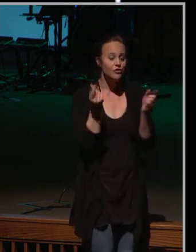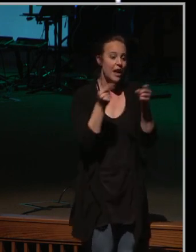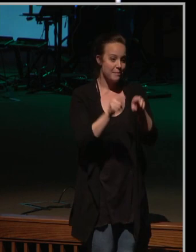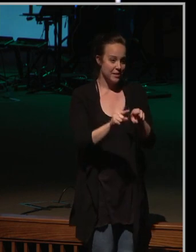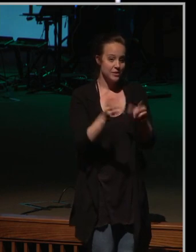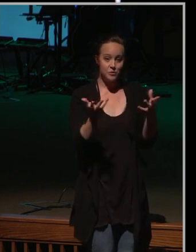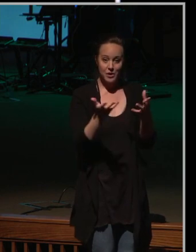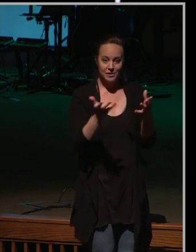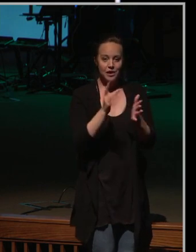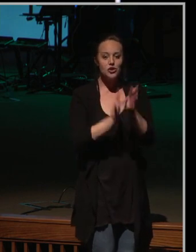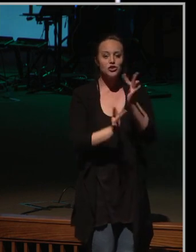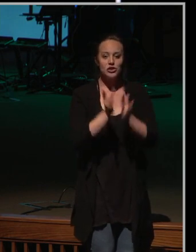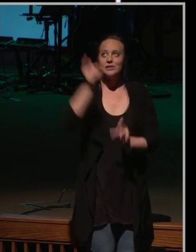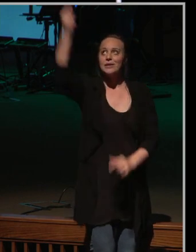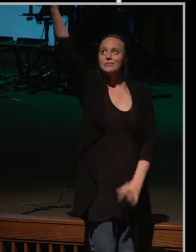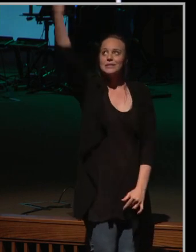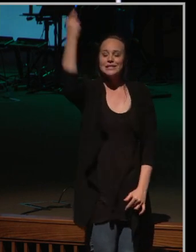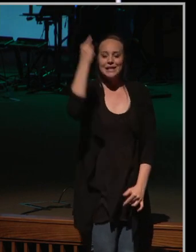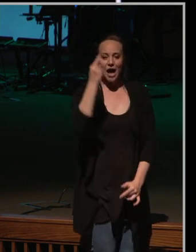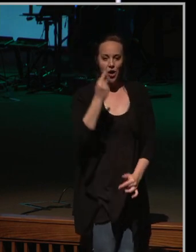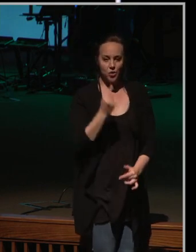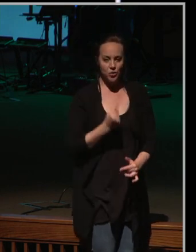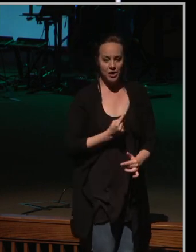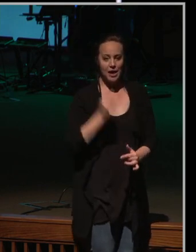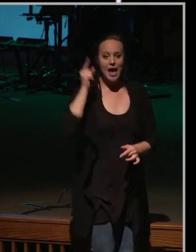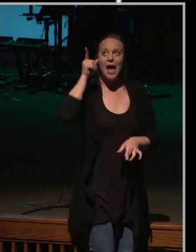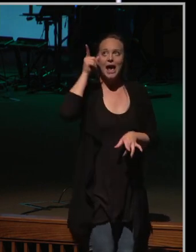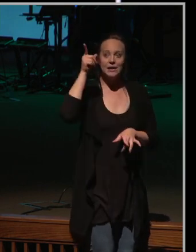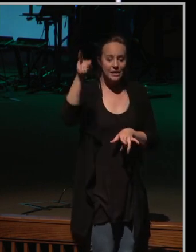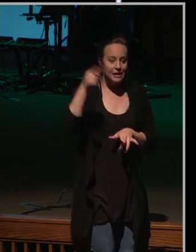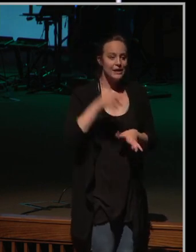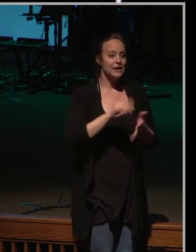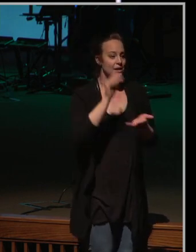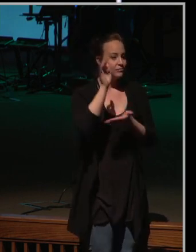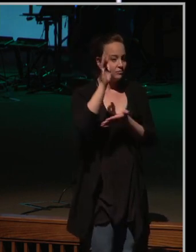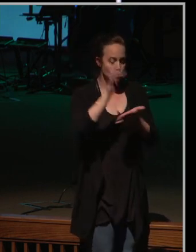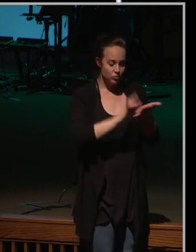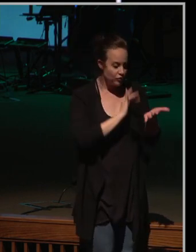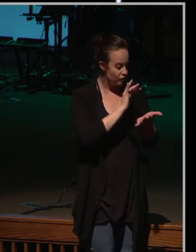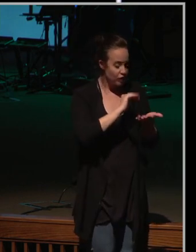pay the penalty for our sin, so that we could be reconciled with God for all of eternity.